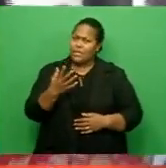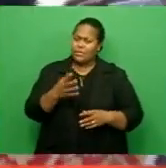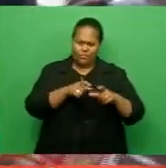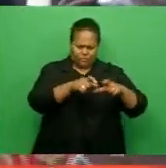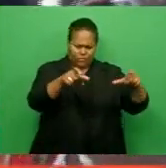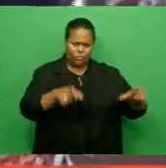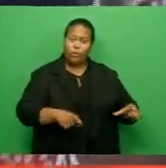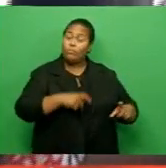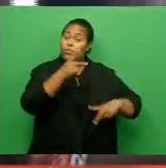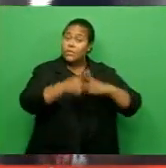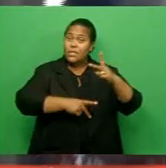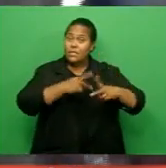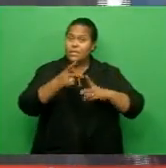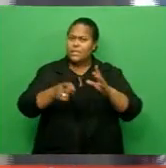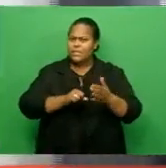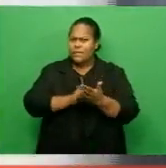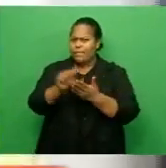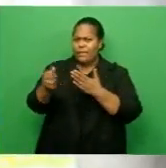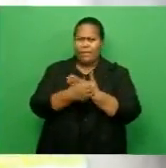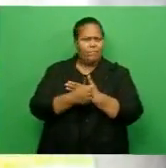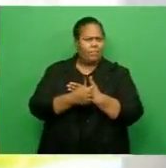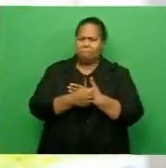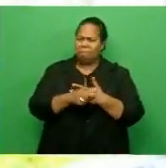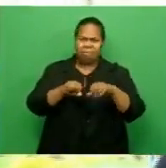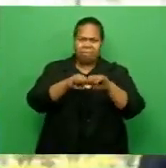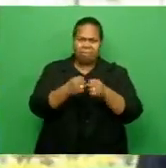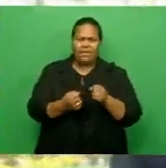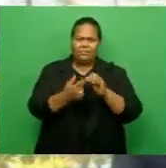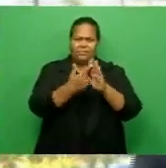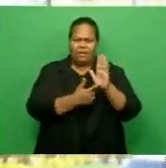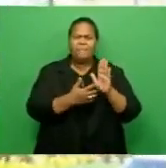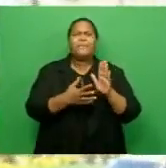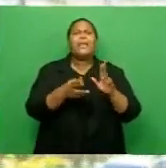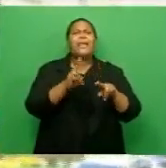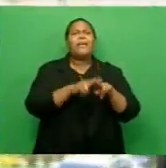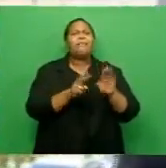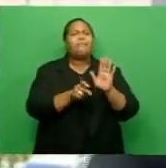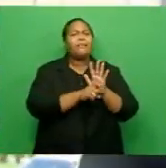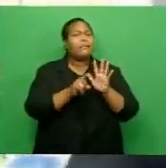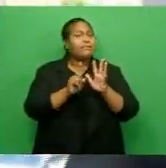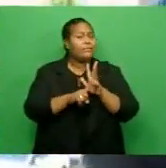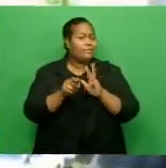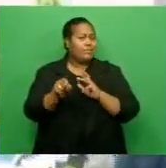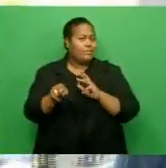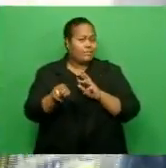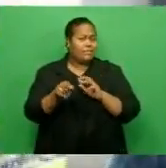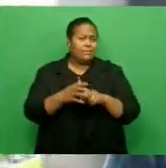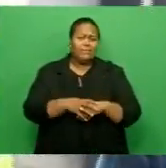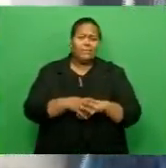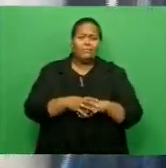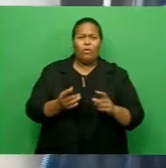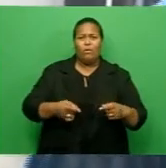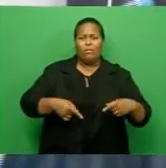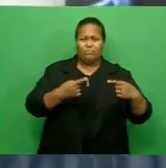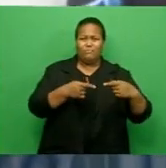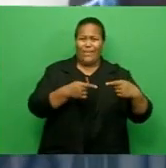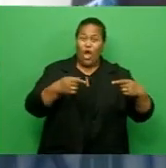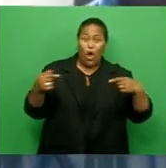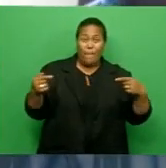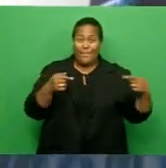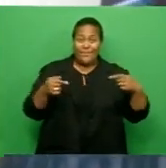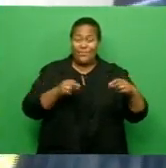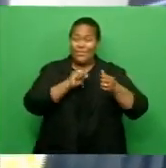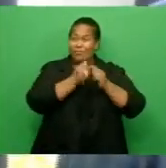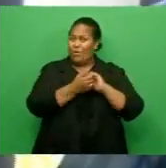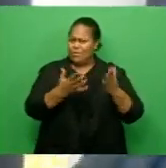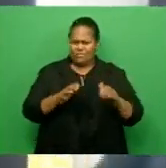in September and a sanction breached various sections of the FRU Skipper Cup and Fairbrother Challenge terms of participation.